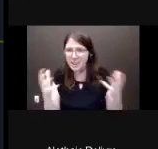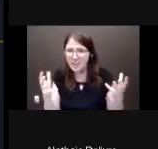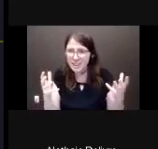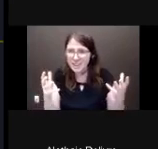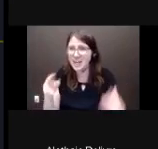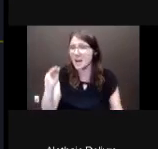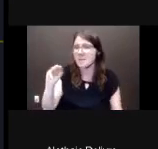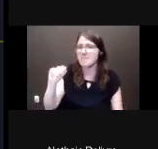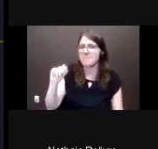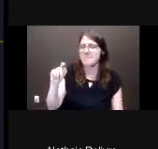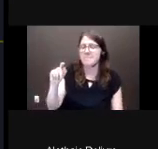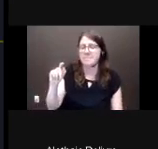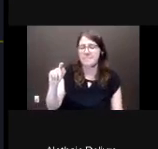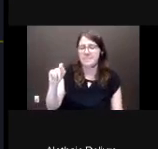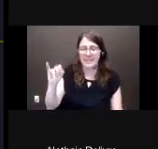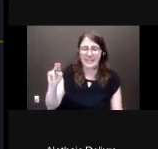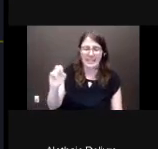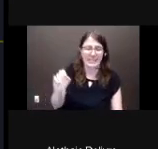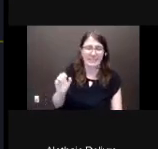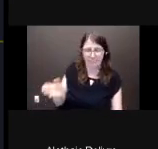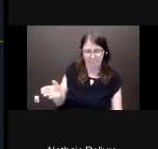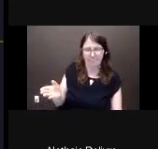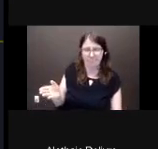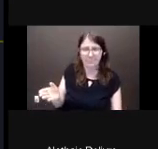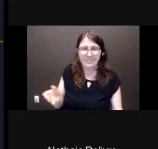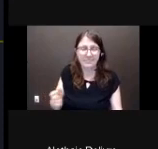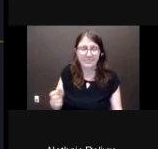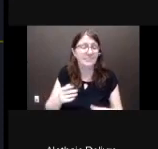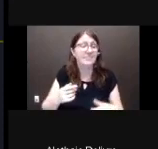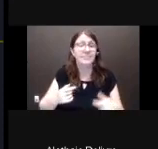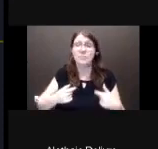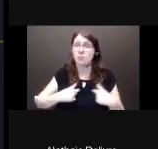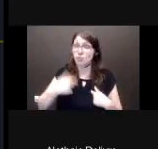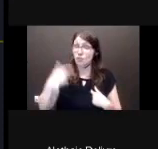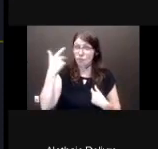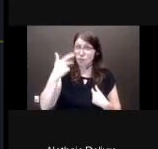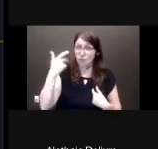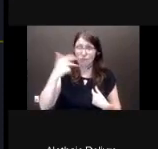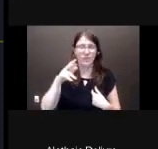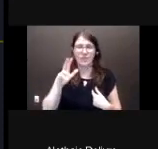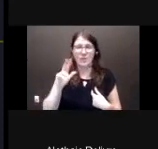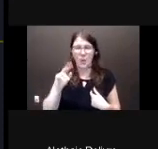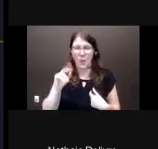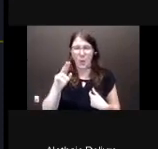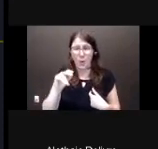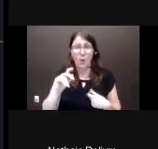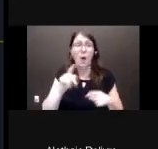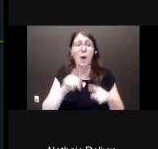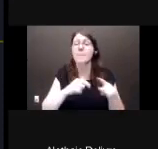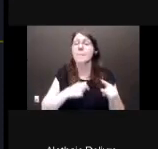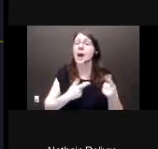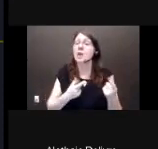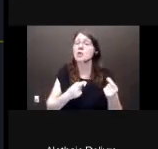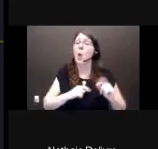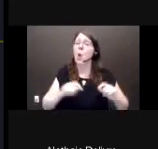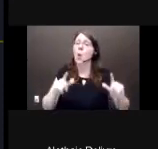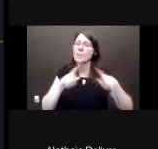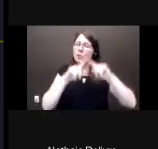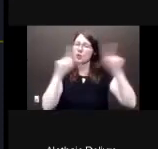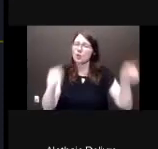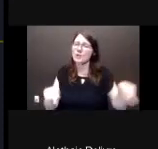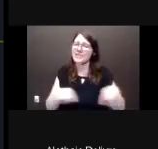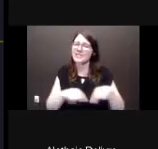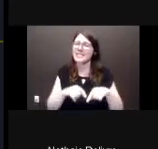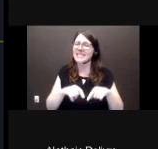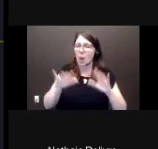that comfortable yet. So I don't record my own video, but I usually share my screen and I'll record my display. And this is the button I most of the time